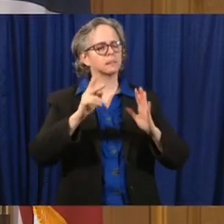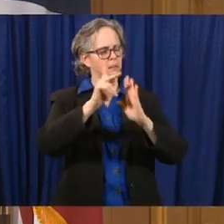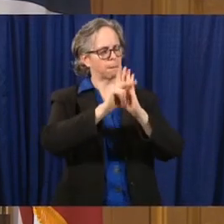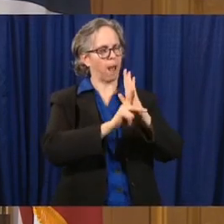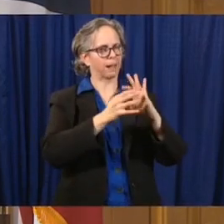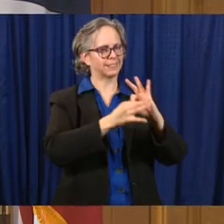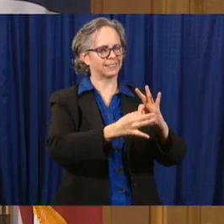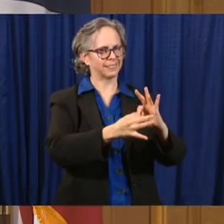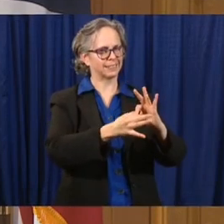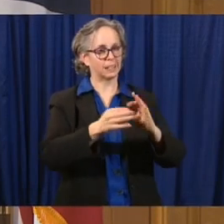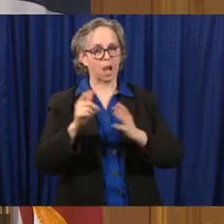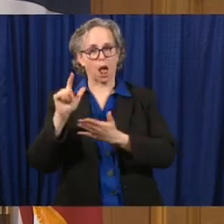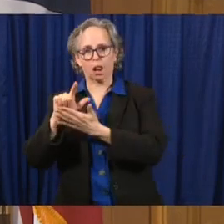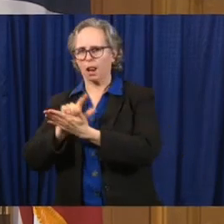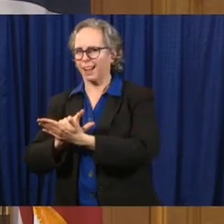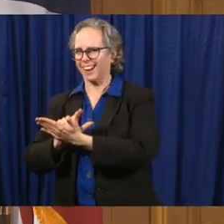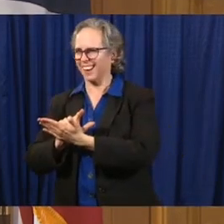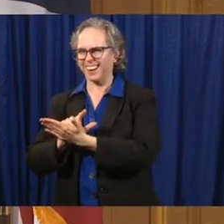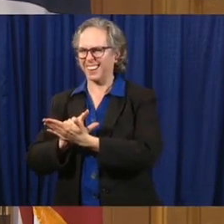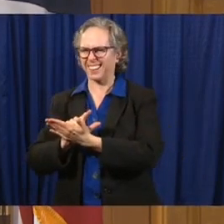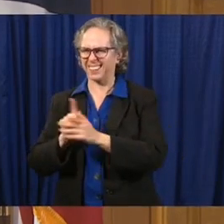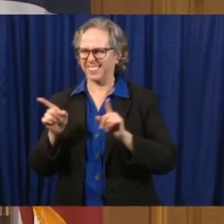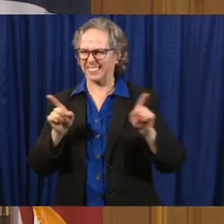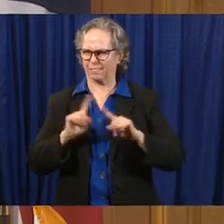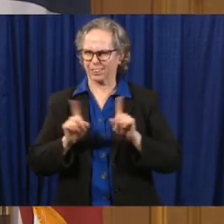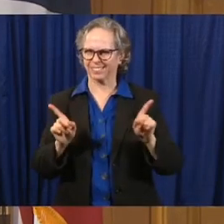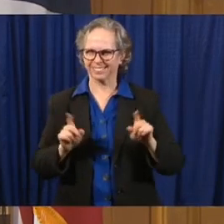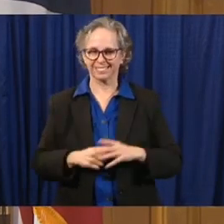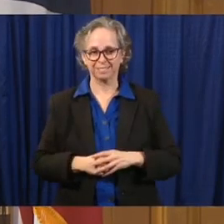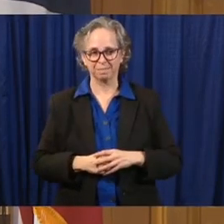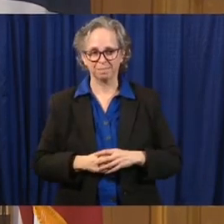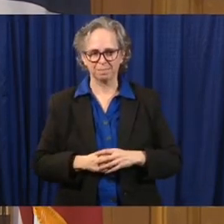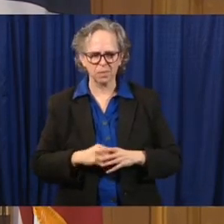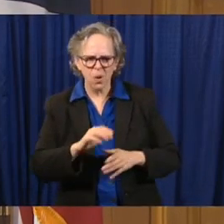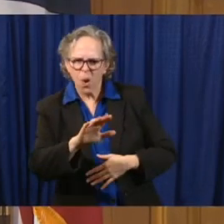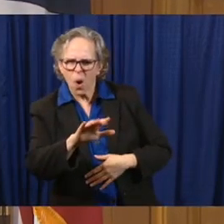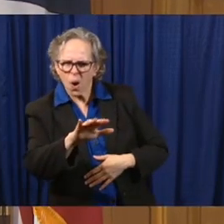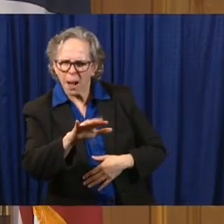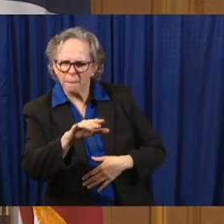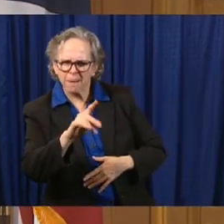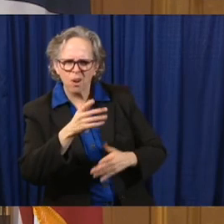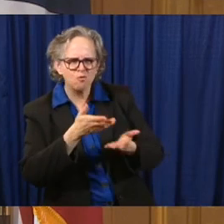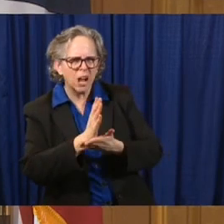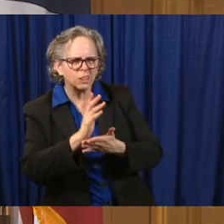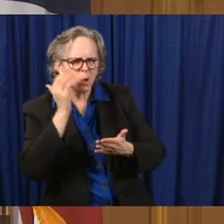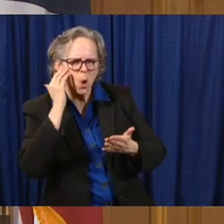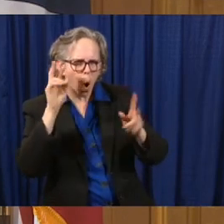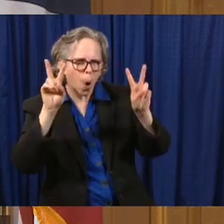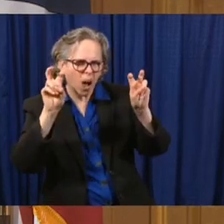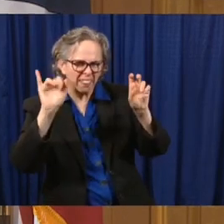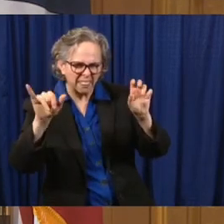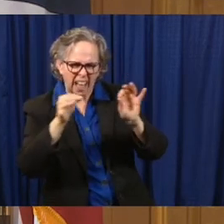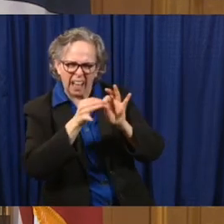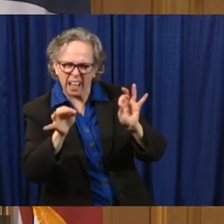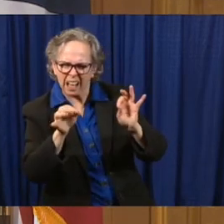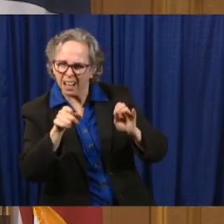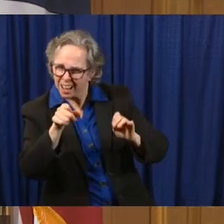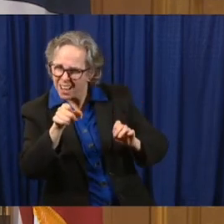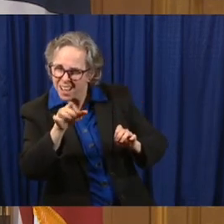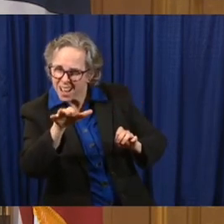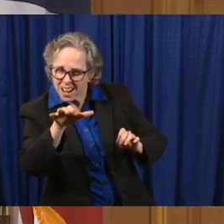people who have relatives there have a right to know it. They have family members, they have a right to know it. The people there have a right to know it, and people who are